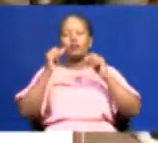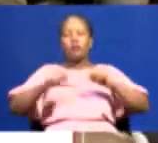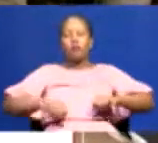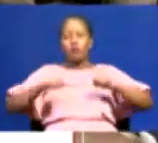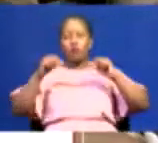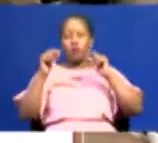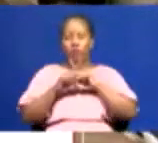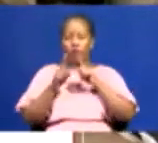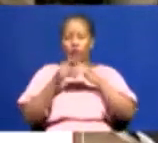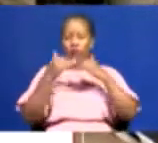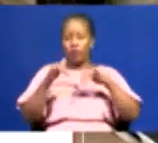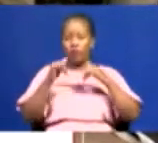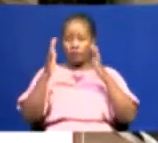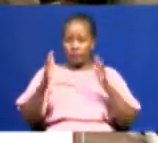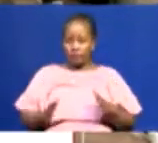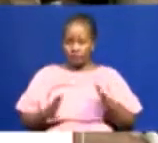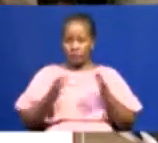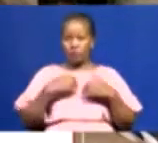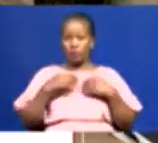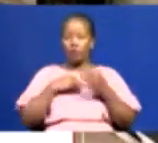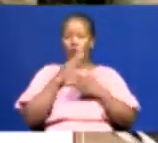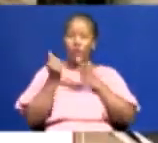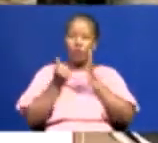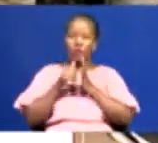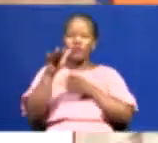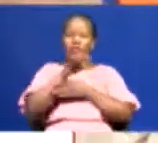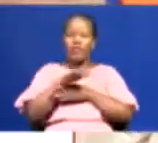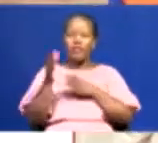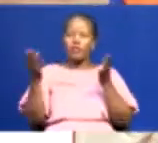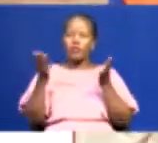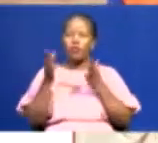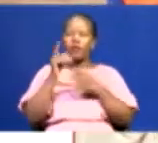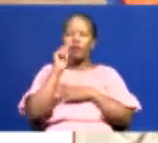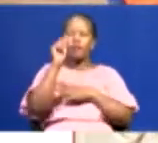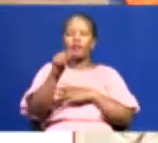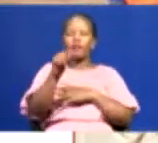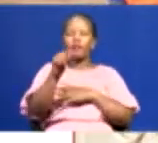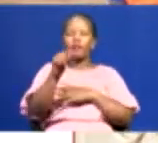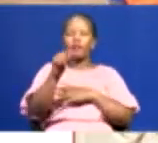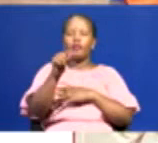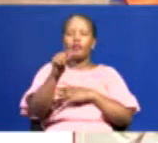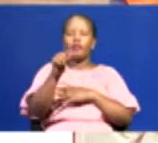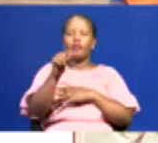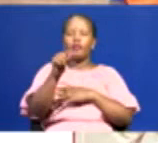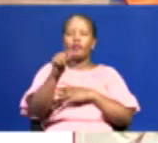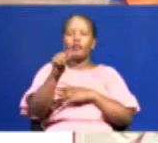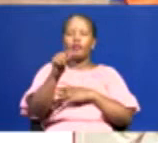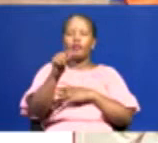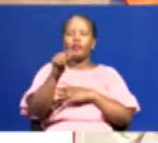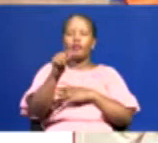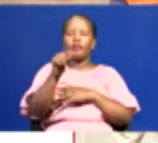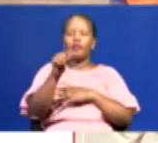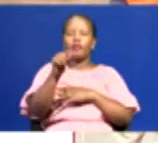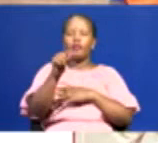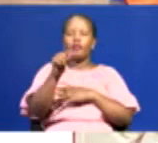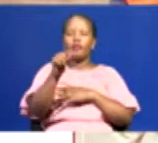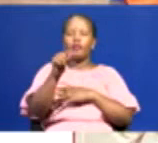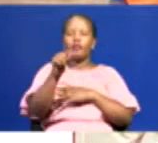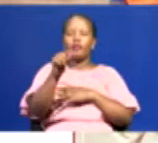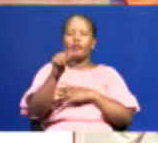Kenya Prisons Darts, took us through the key areas of a darts arrows. In the darts arrows, we have the